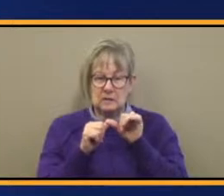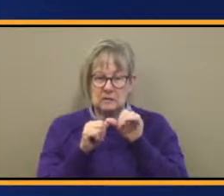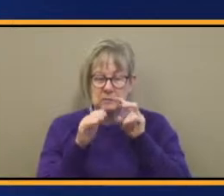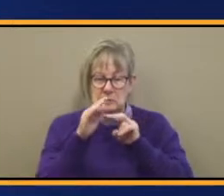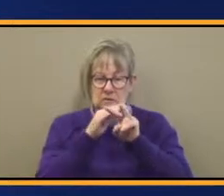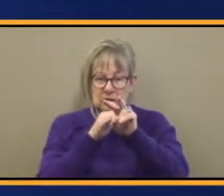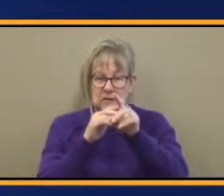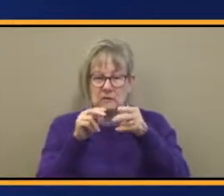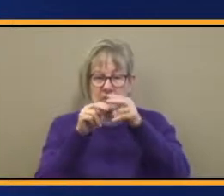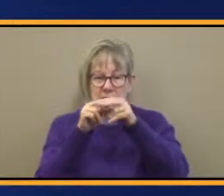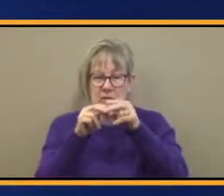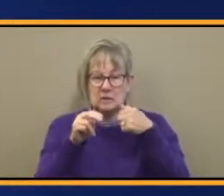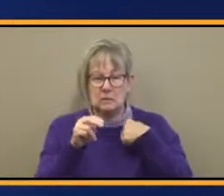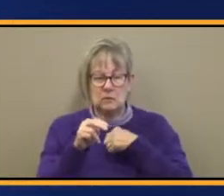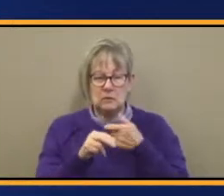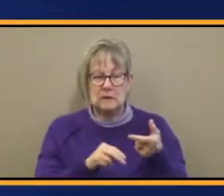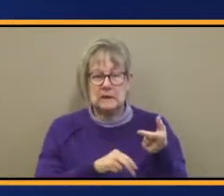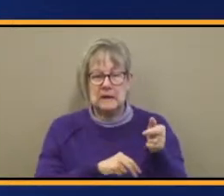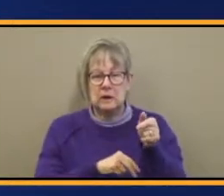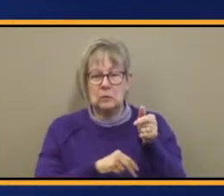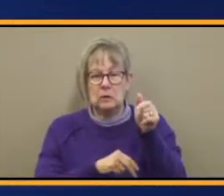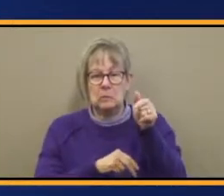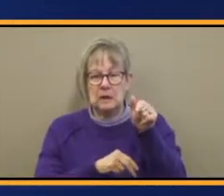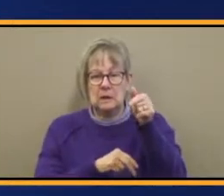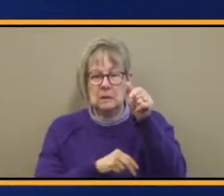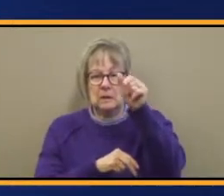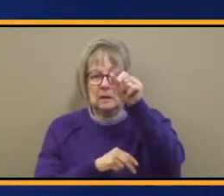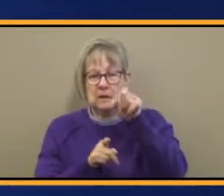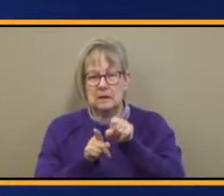and that we do it incrementally like this. Right.